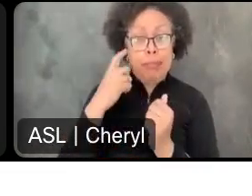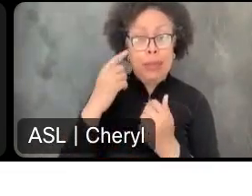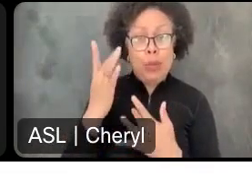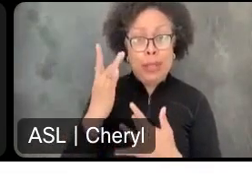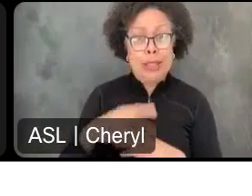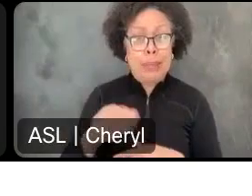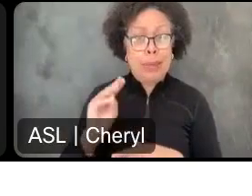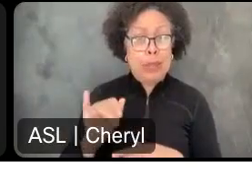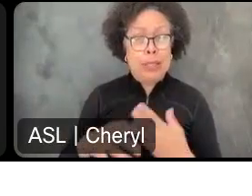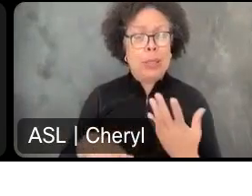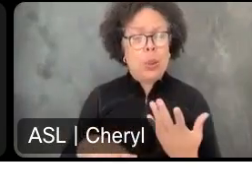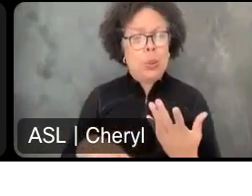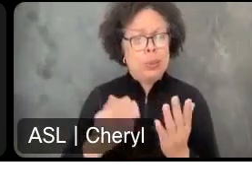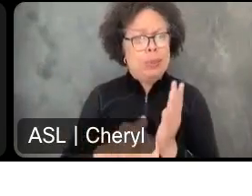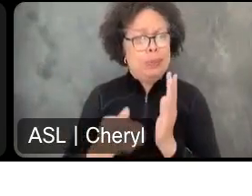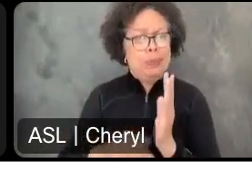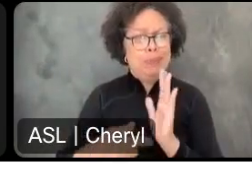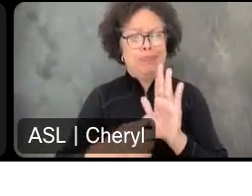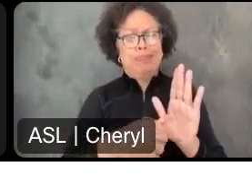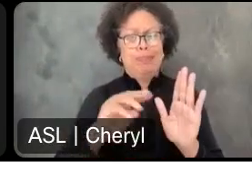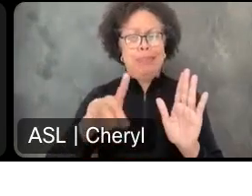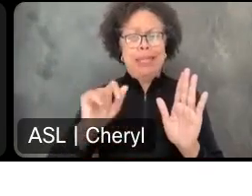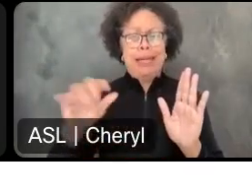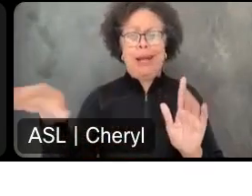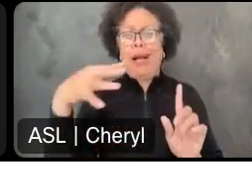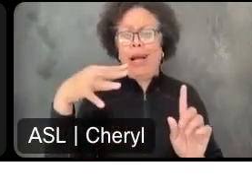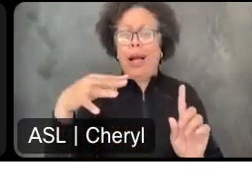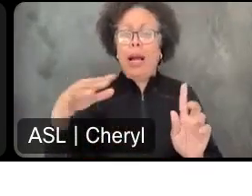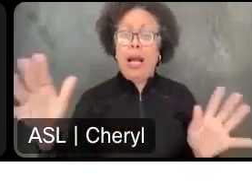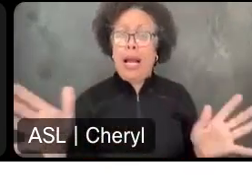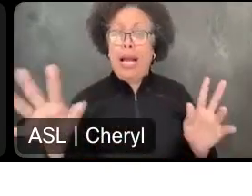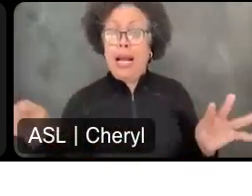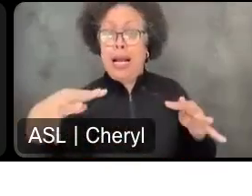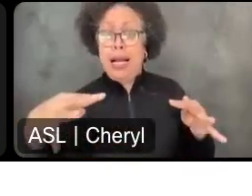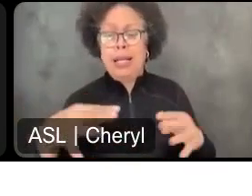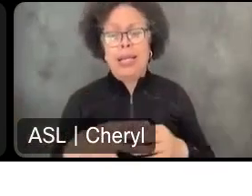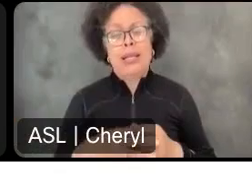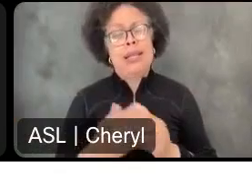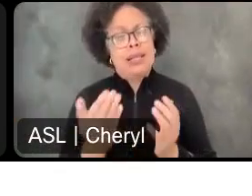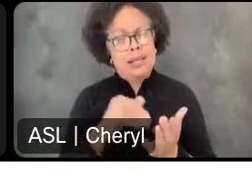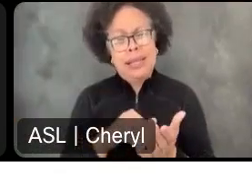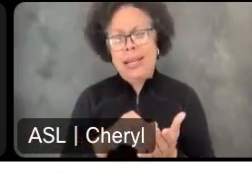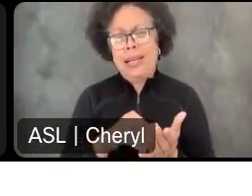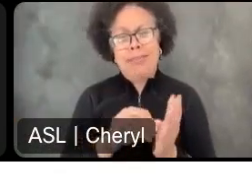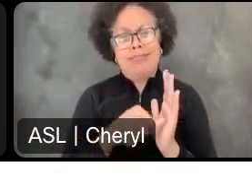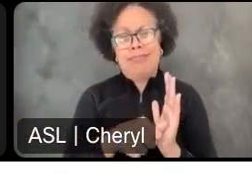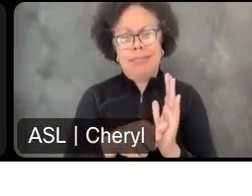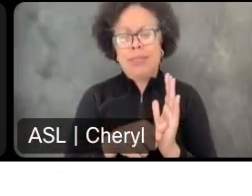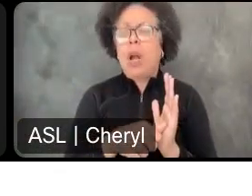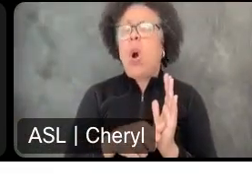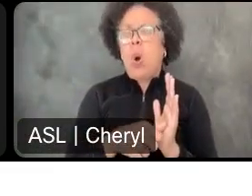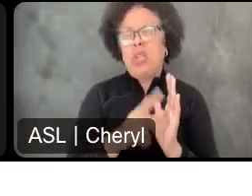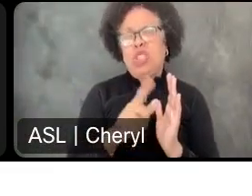is sensationalized by the media and contributes to the idea that certain people should be isolated